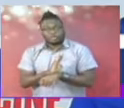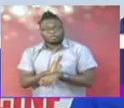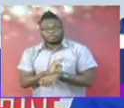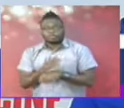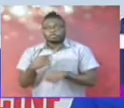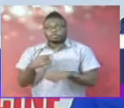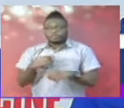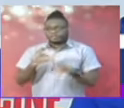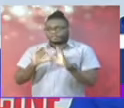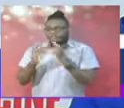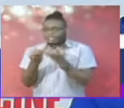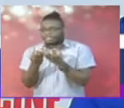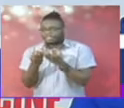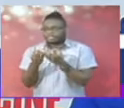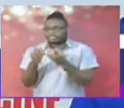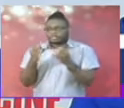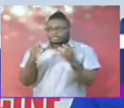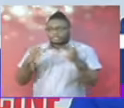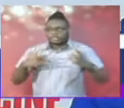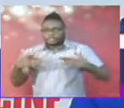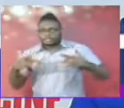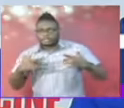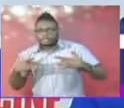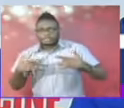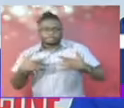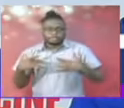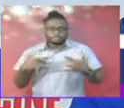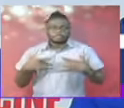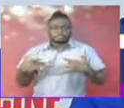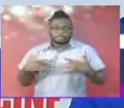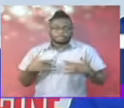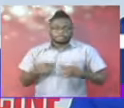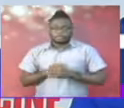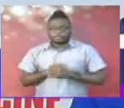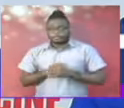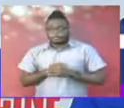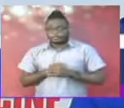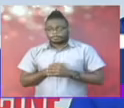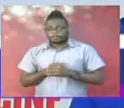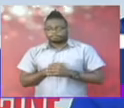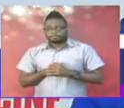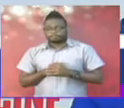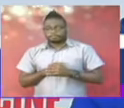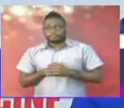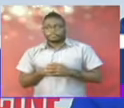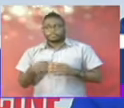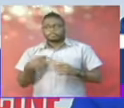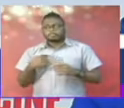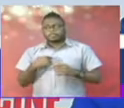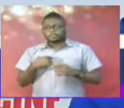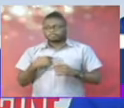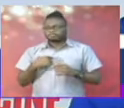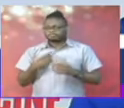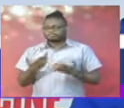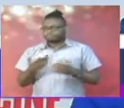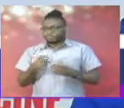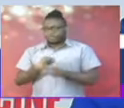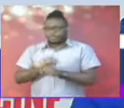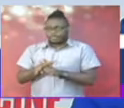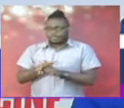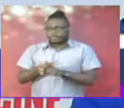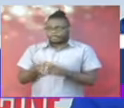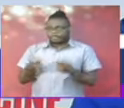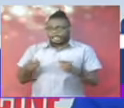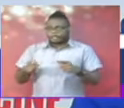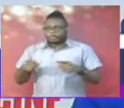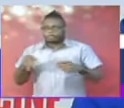relatives. To protect myself, I did a lot of research about the COVID-19 virus and its symptoms, doubled up on vitamin C,